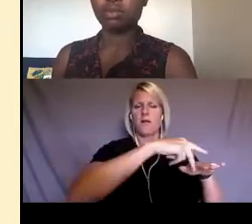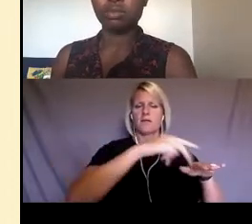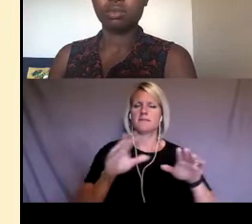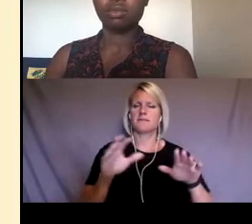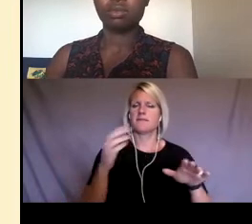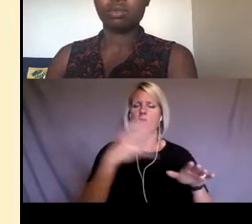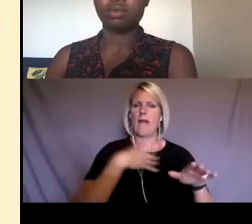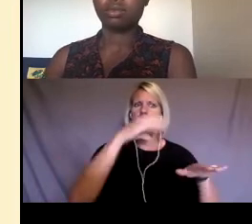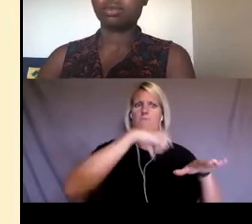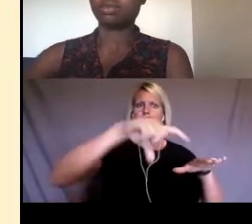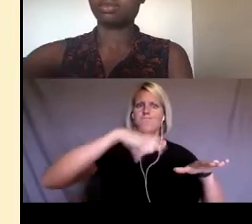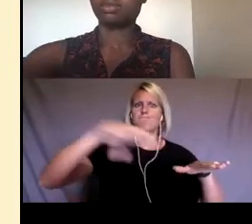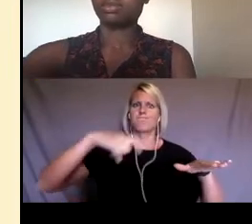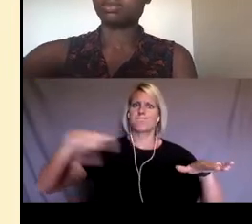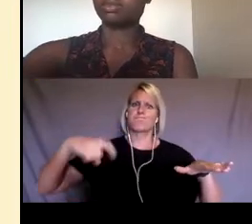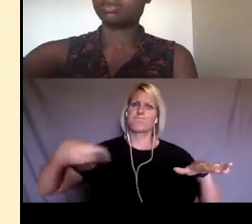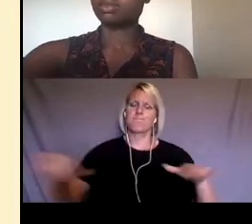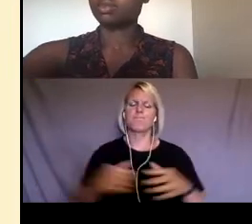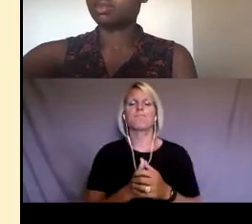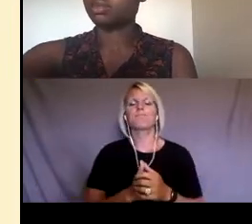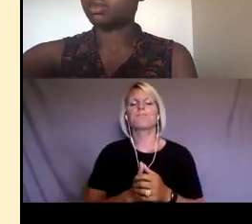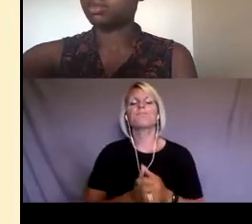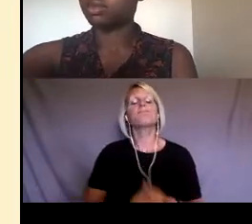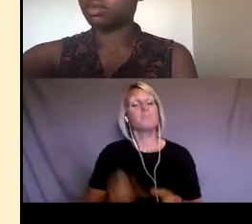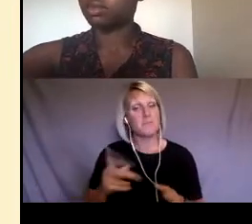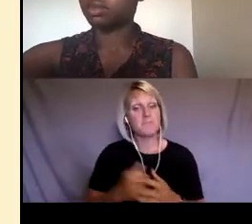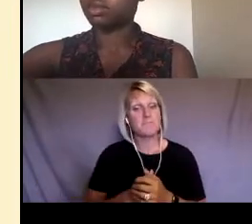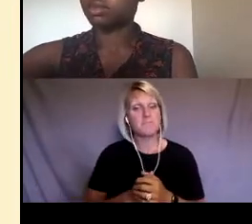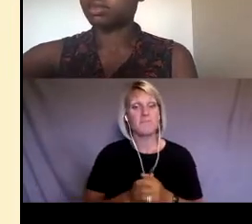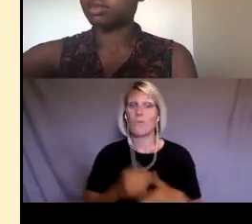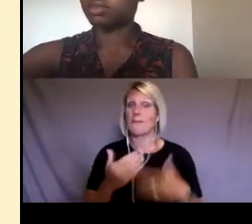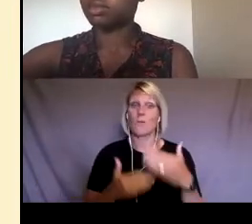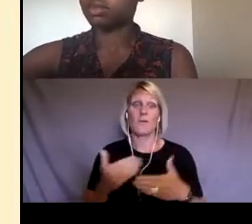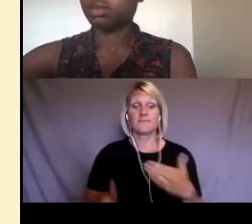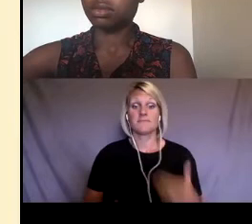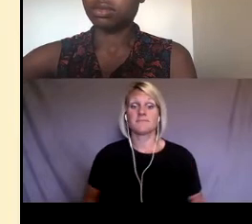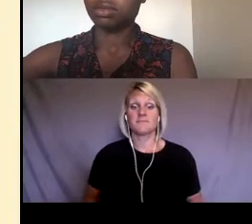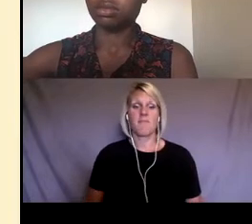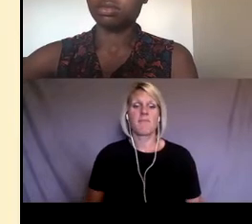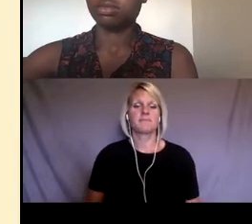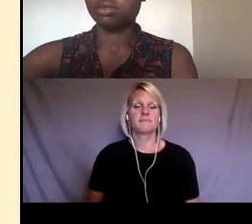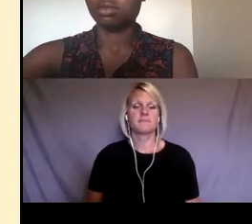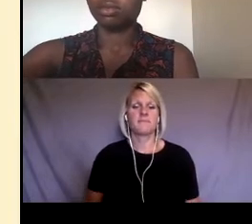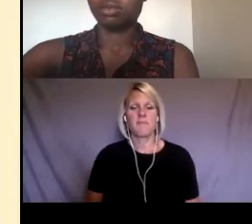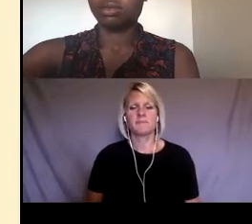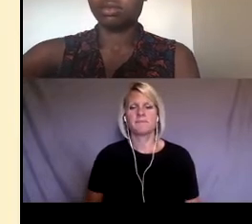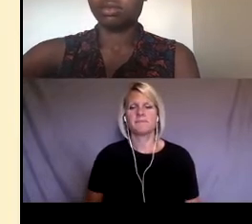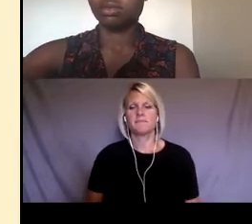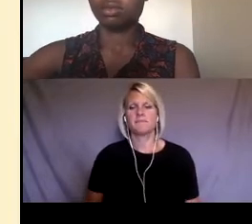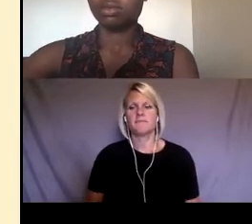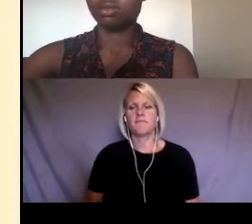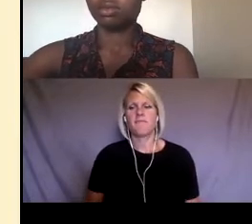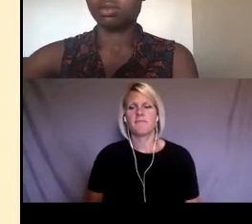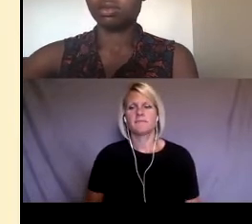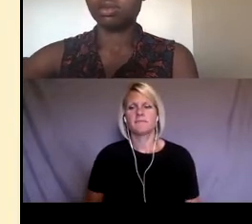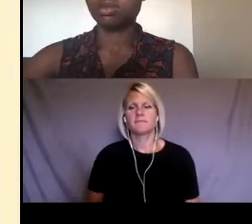to make sure everybody had a moment to ask any questions, or we'll keep it moving. All right. So I guess